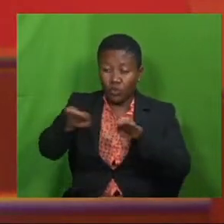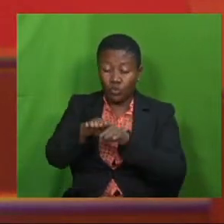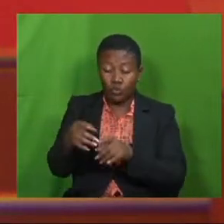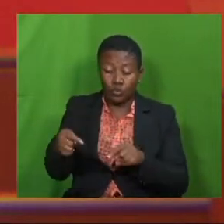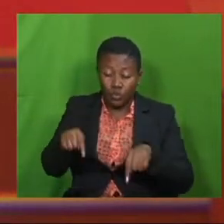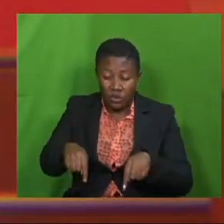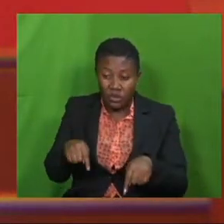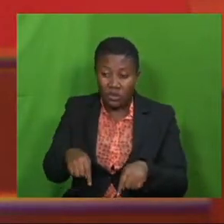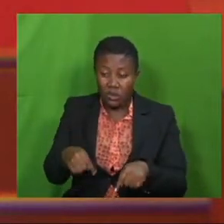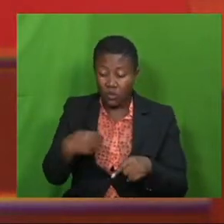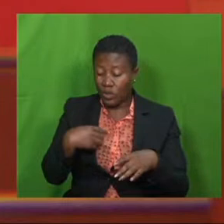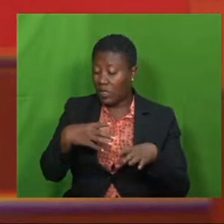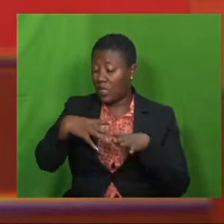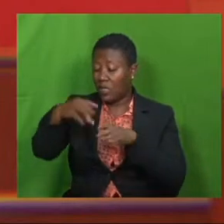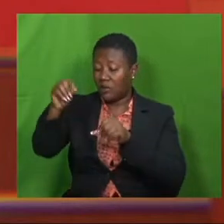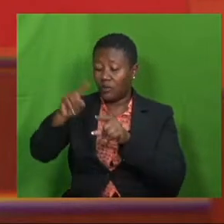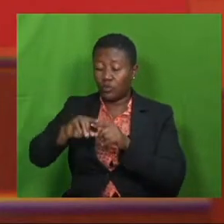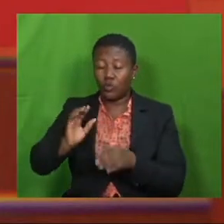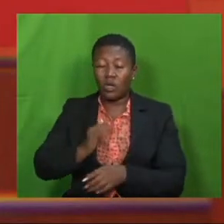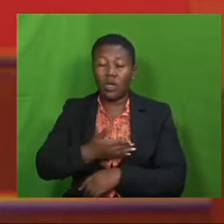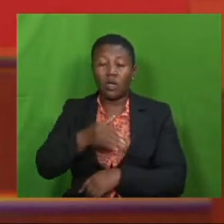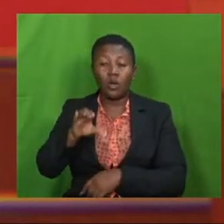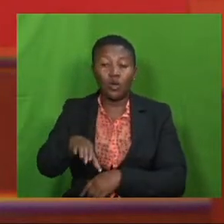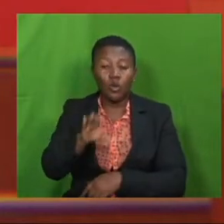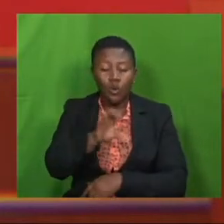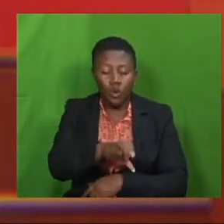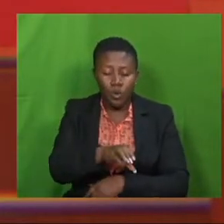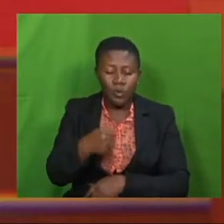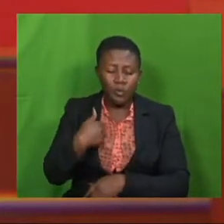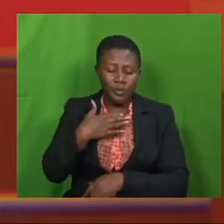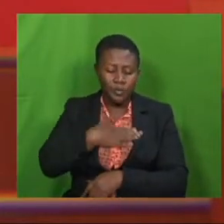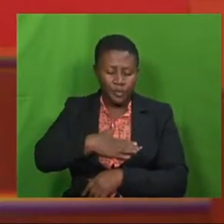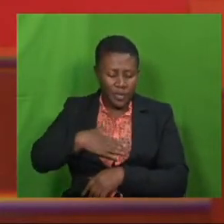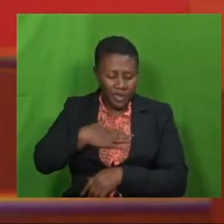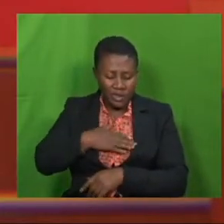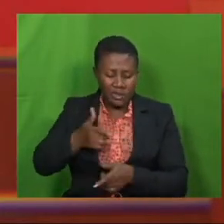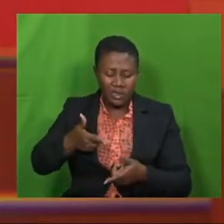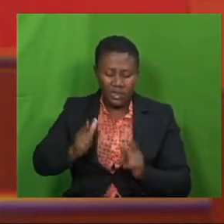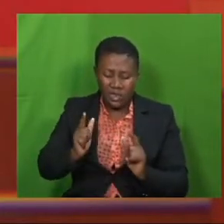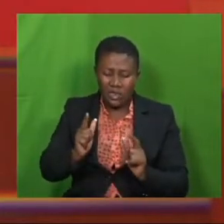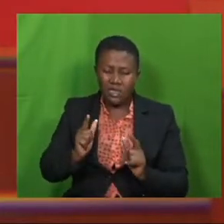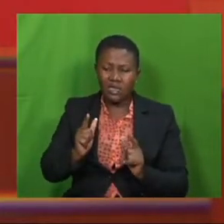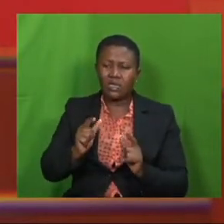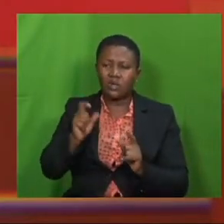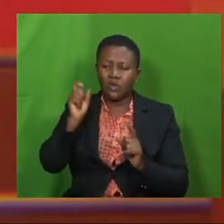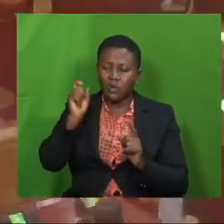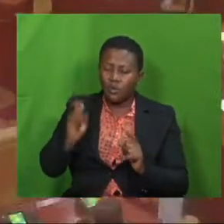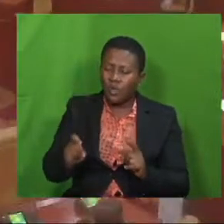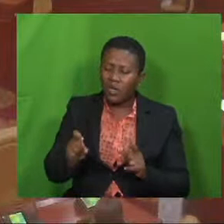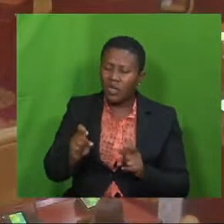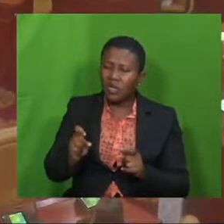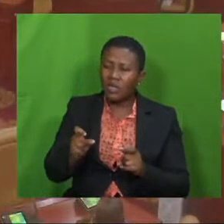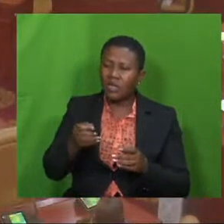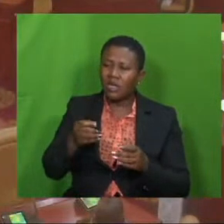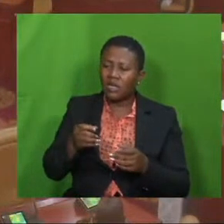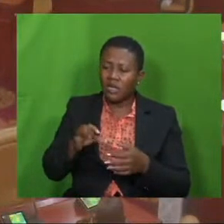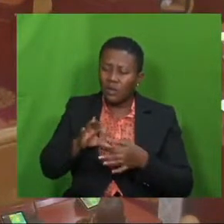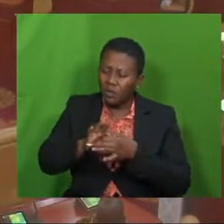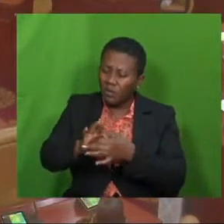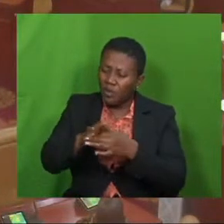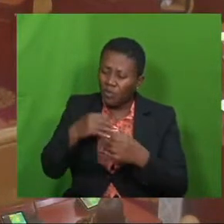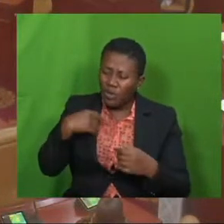our constituencies, let us all spare time to prepare adequately for the next